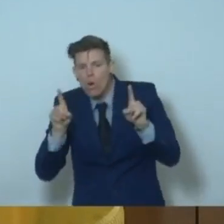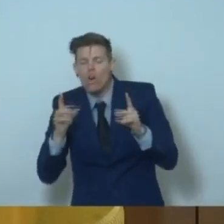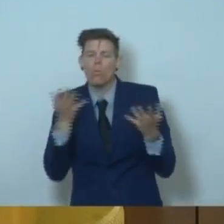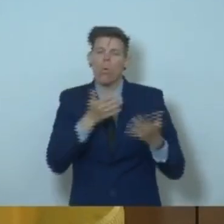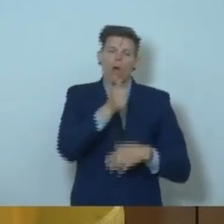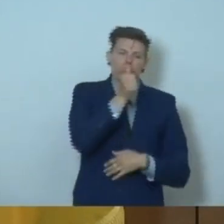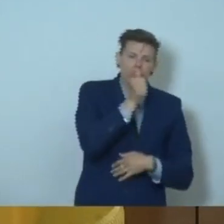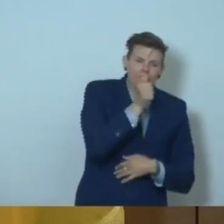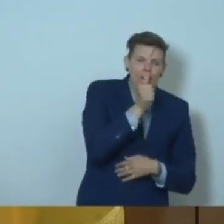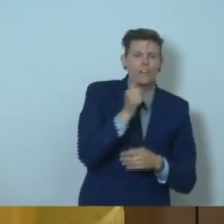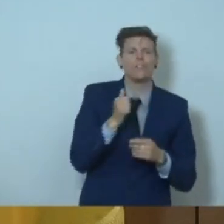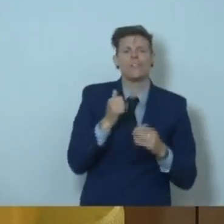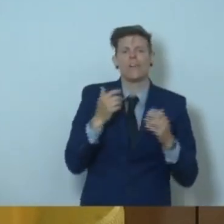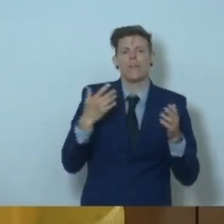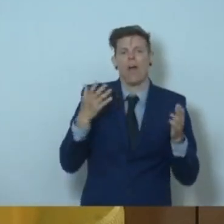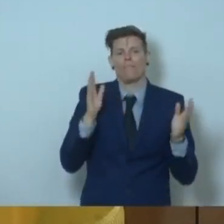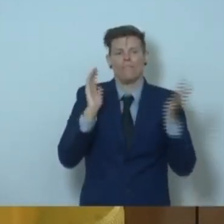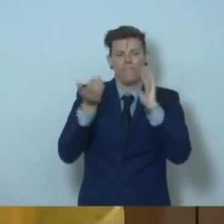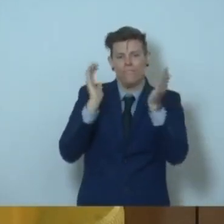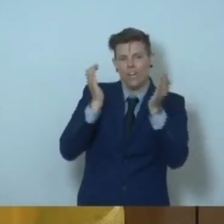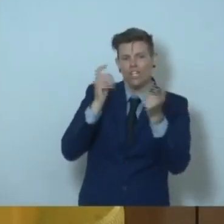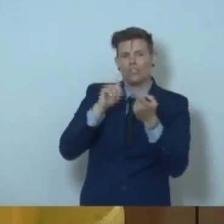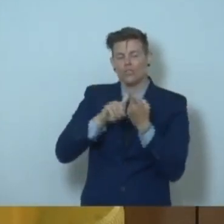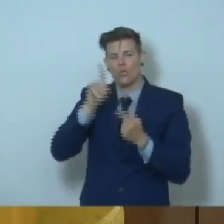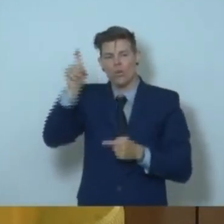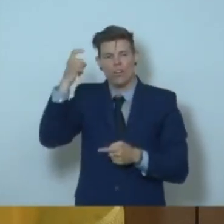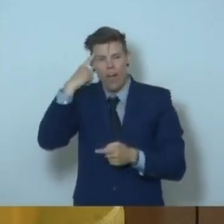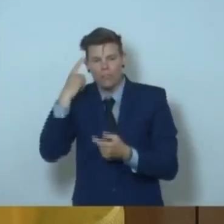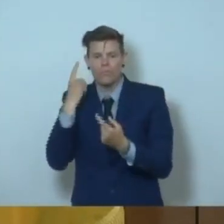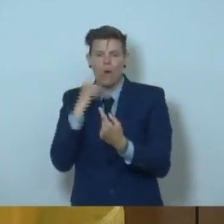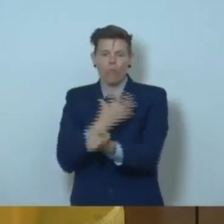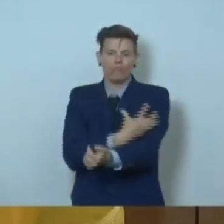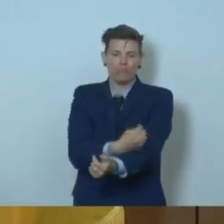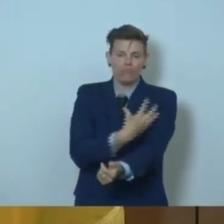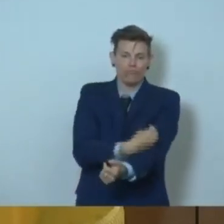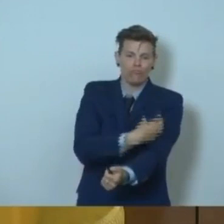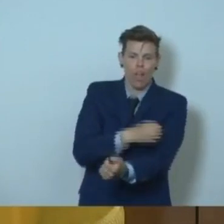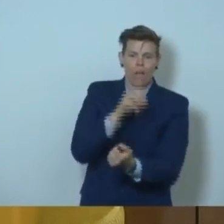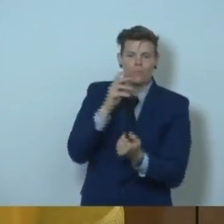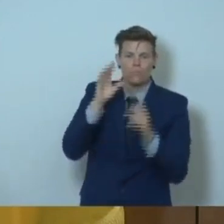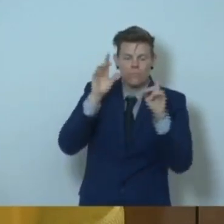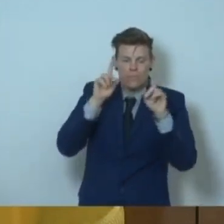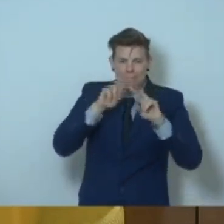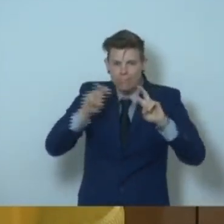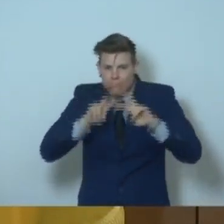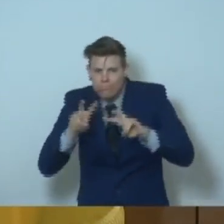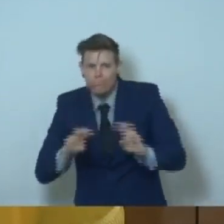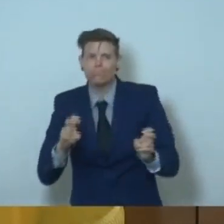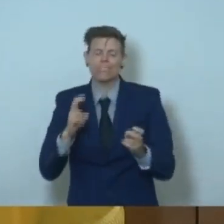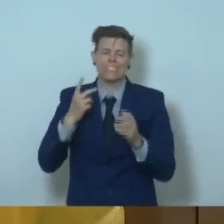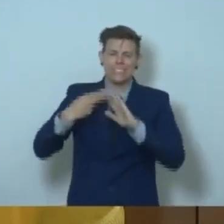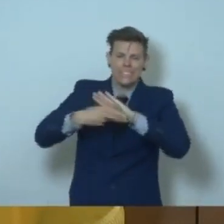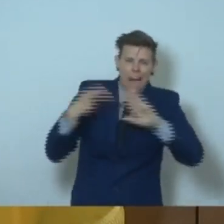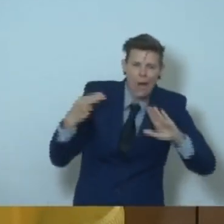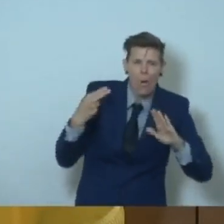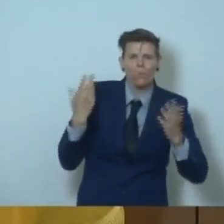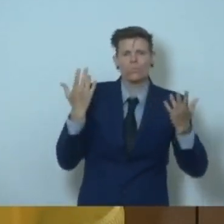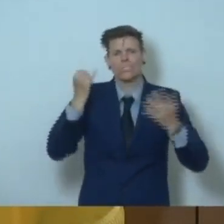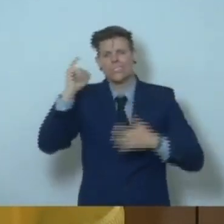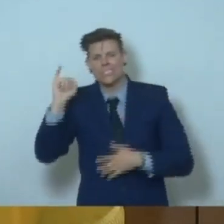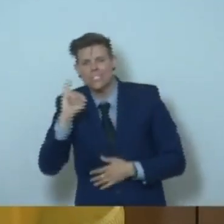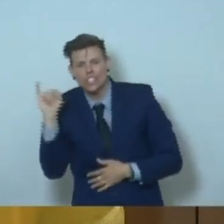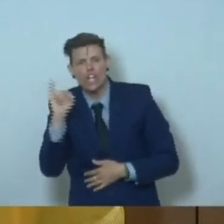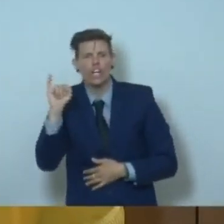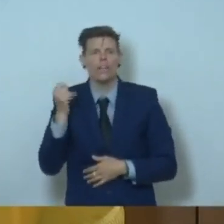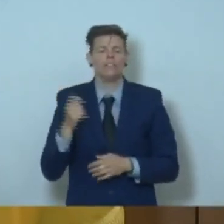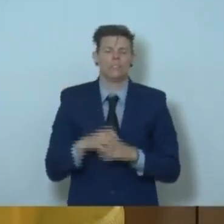antibody testing and diagnostic testing. You've got, you meet your copay, or if it's covered, if it's not, you want to privately pay. But